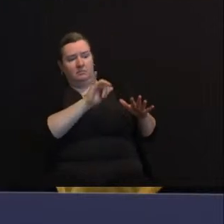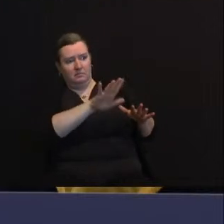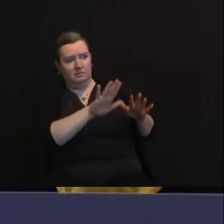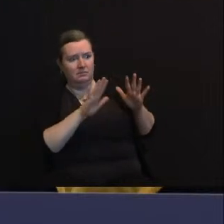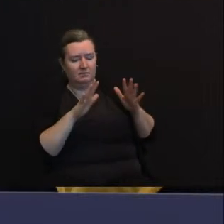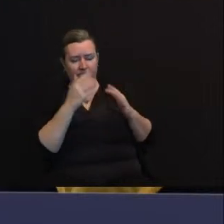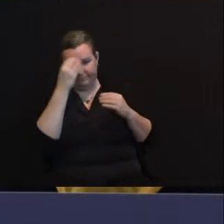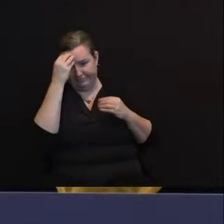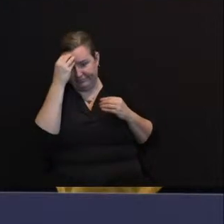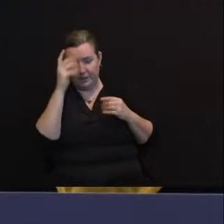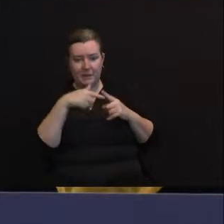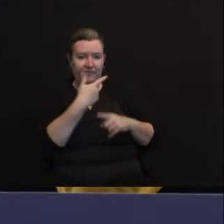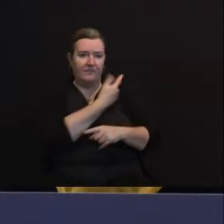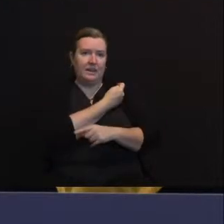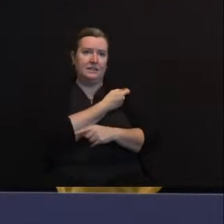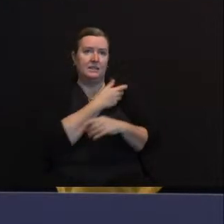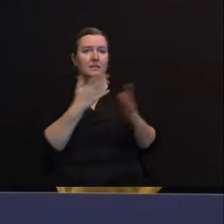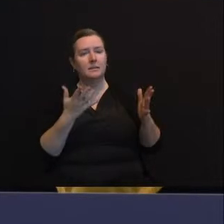on the Assemblyman,